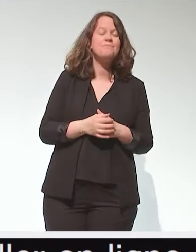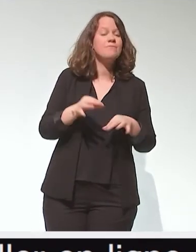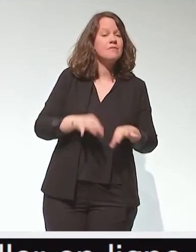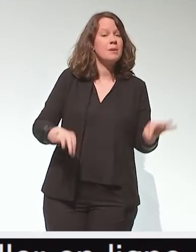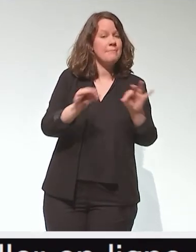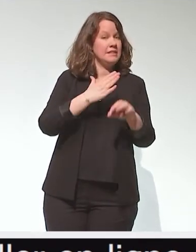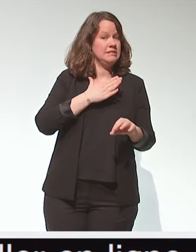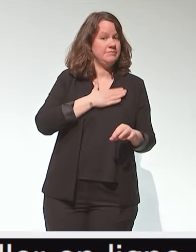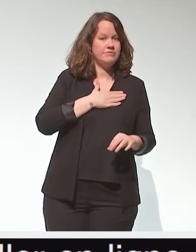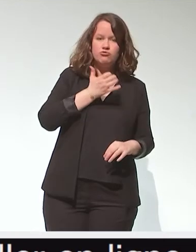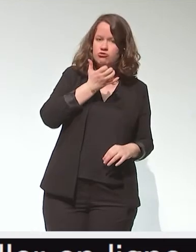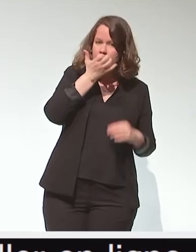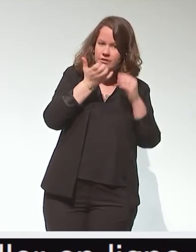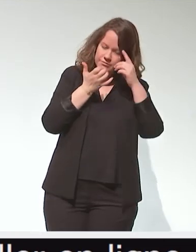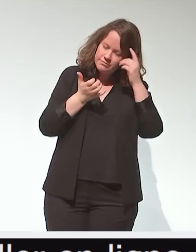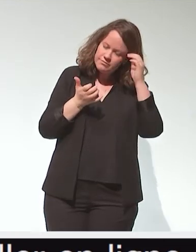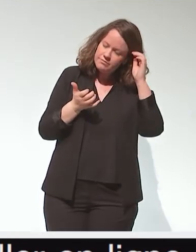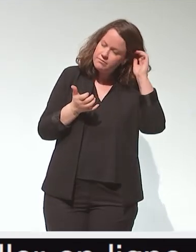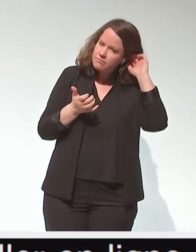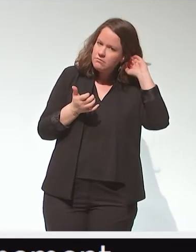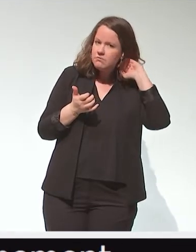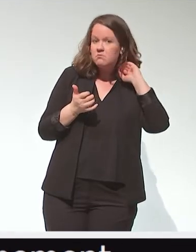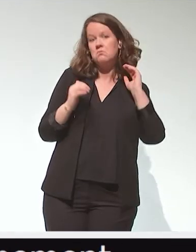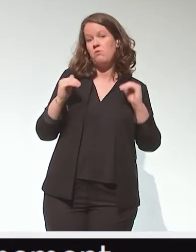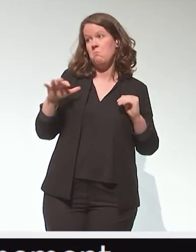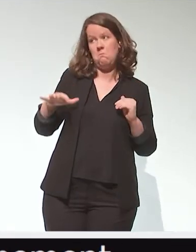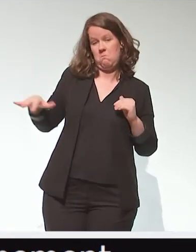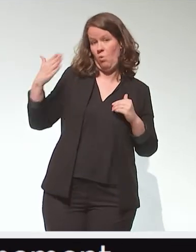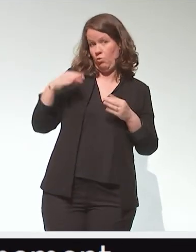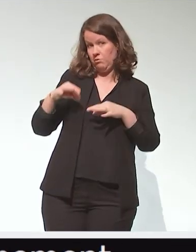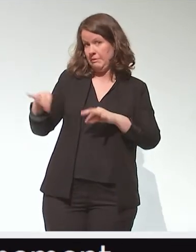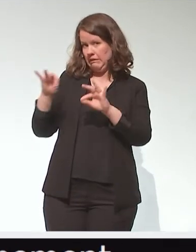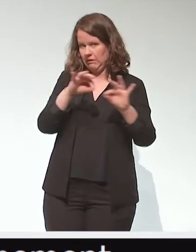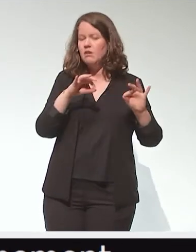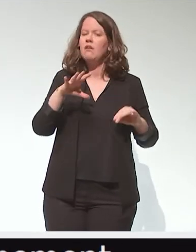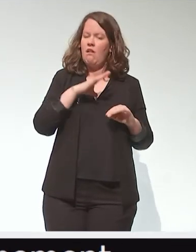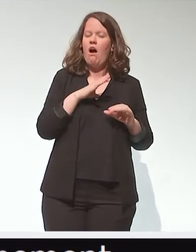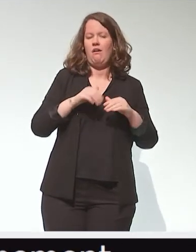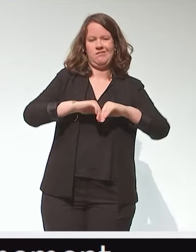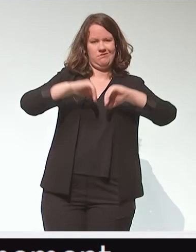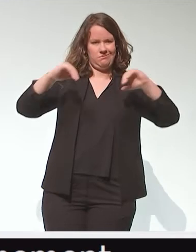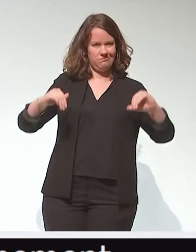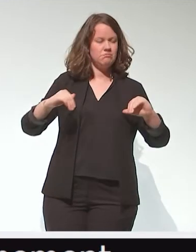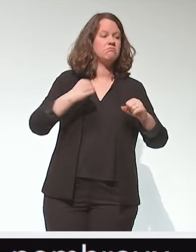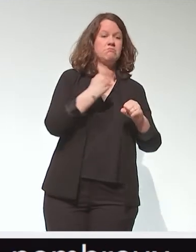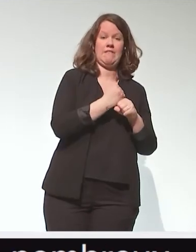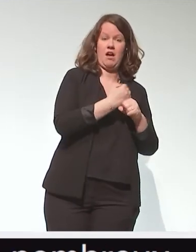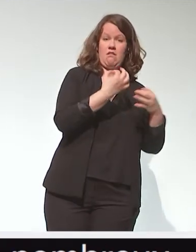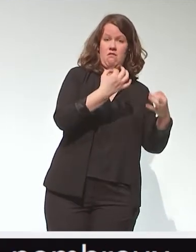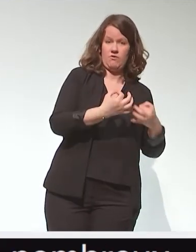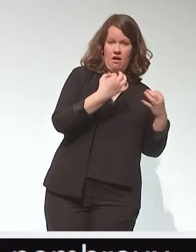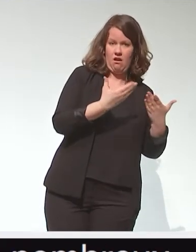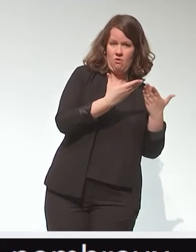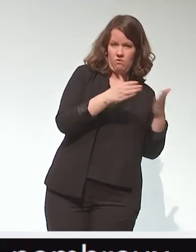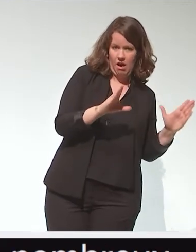have a protected market and of course open labor market, where also people with disabilities